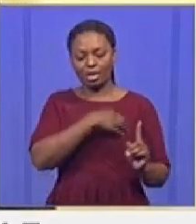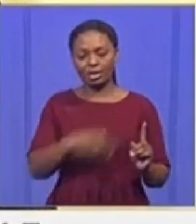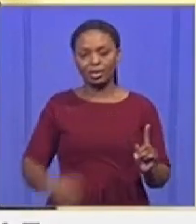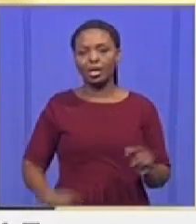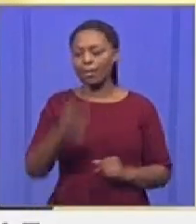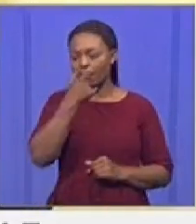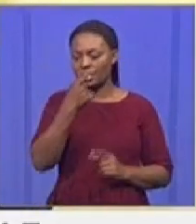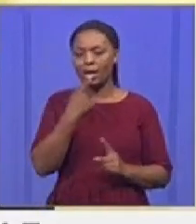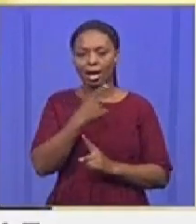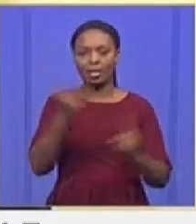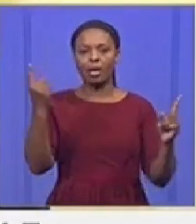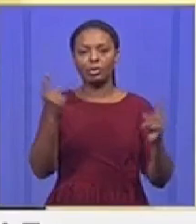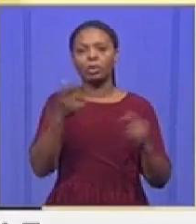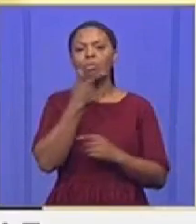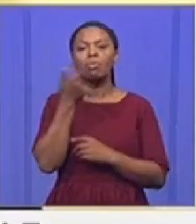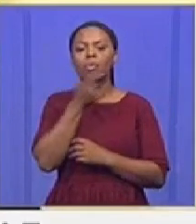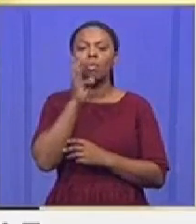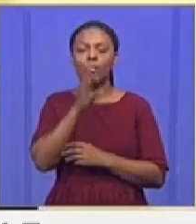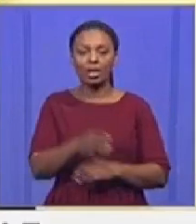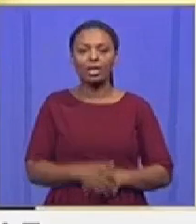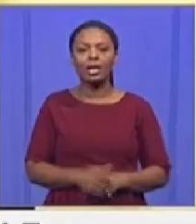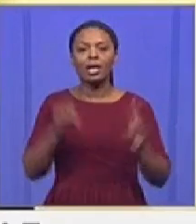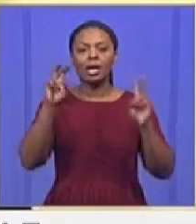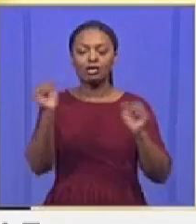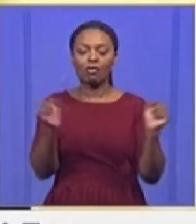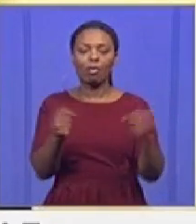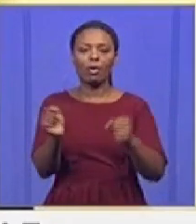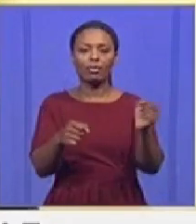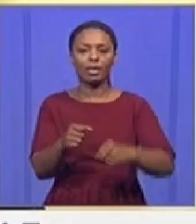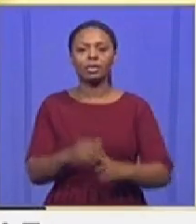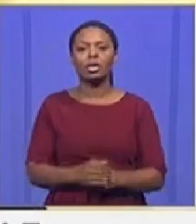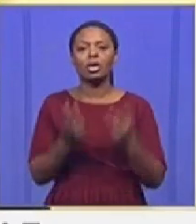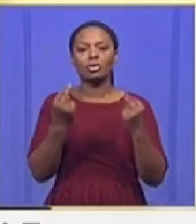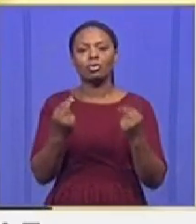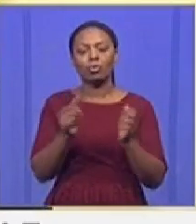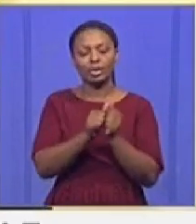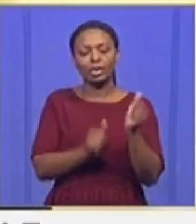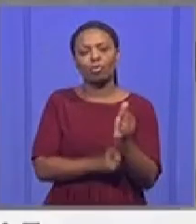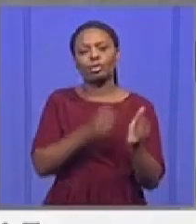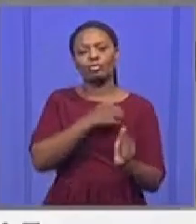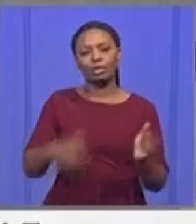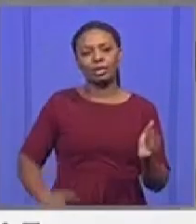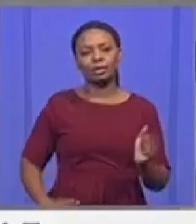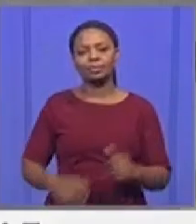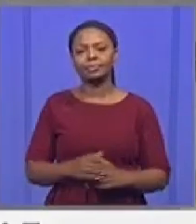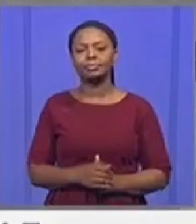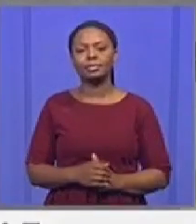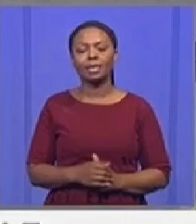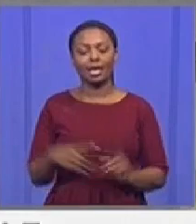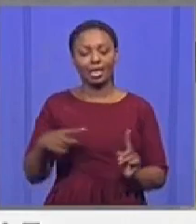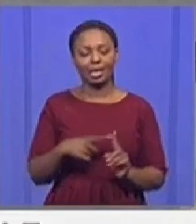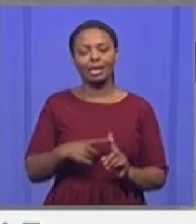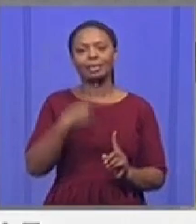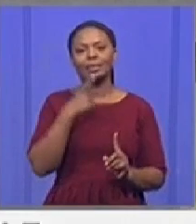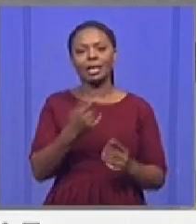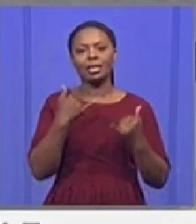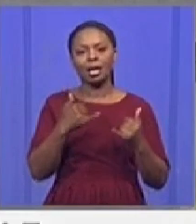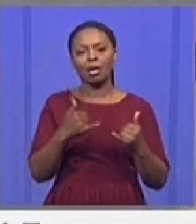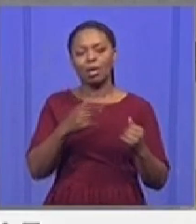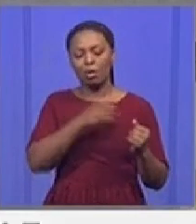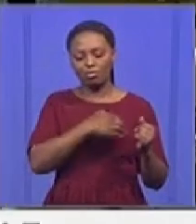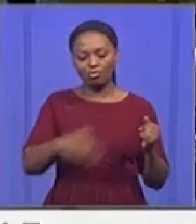make an announcement in due course about the appointment of a new deputy president. Magwenya a re moporesidente o mekamekana